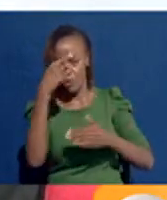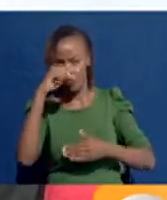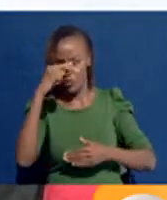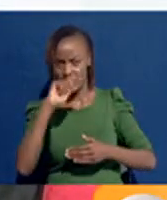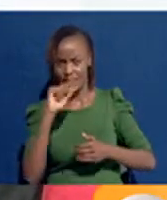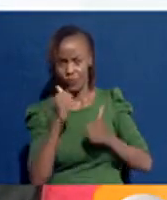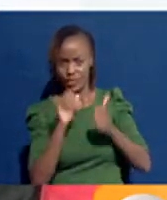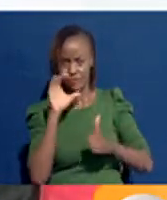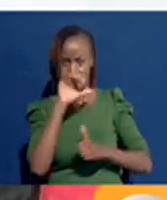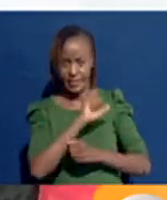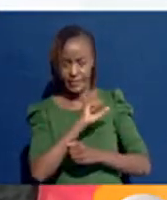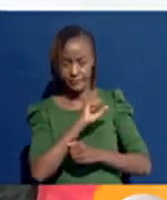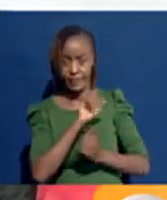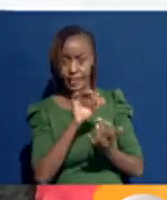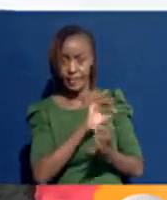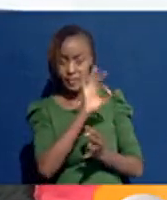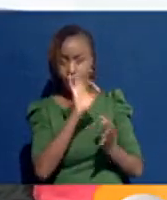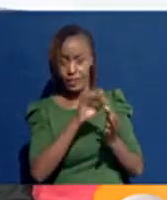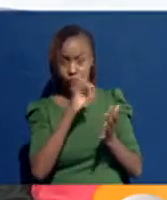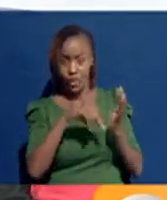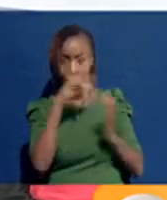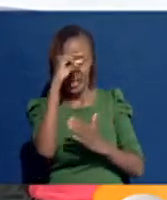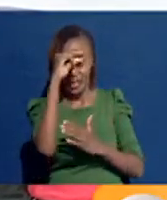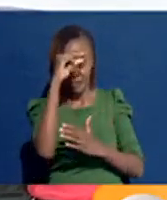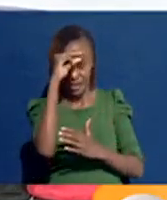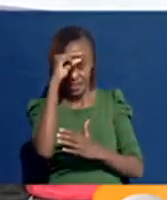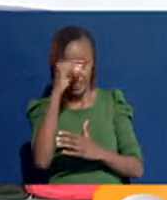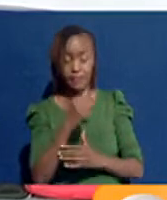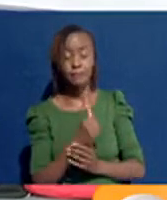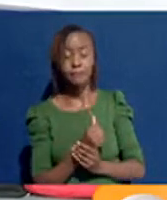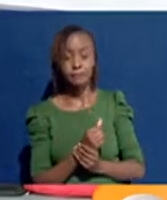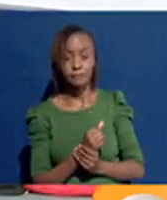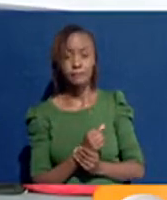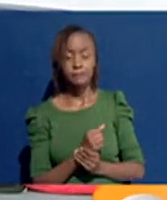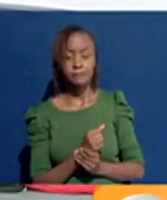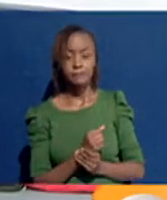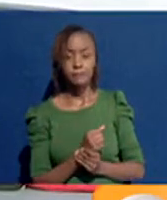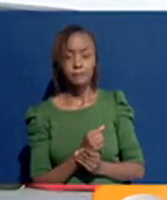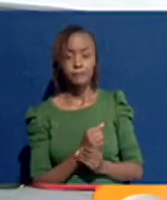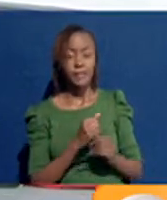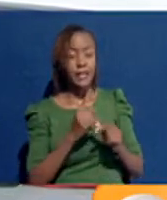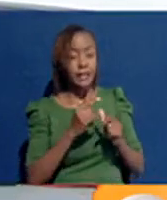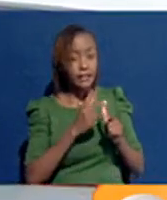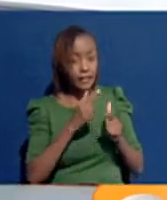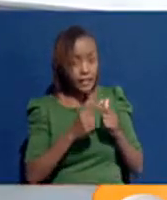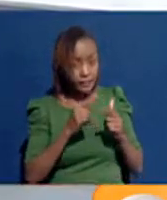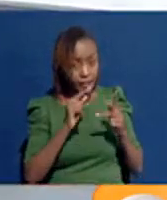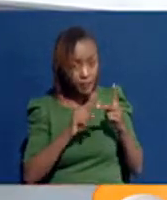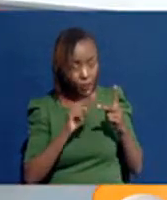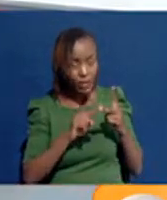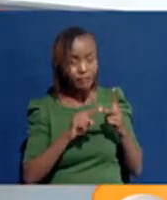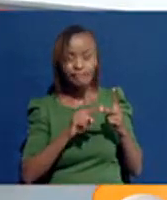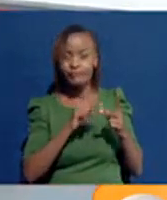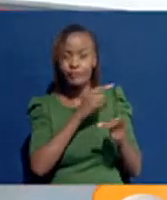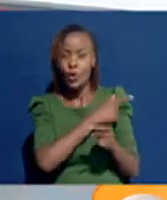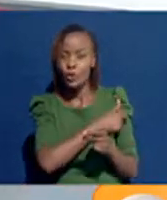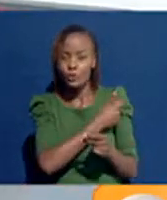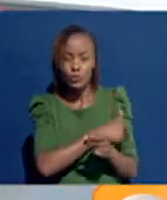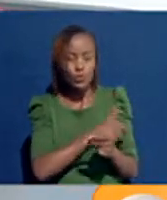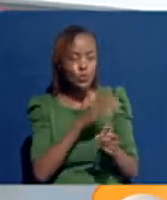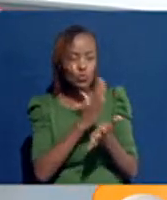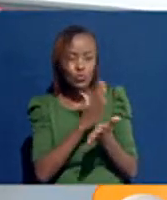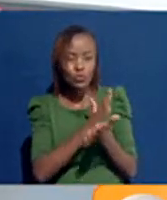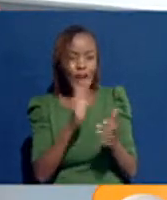especially on the governance tools. Those are the issues which I needed to focus on. Then the institution was overstaffed, especially in non-clinical